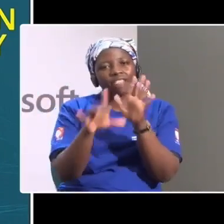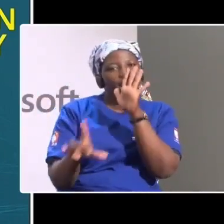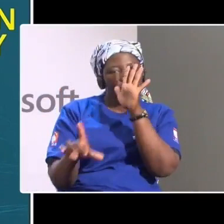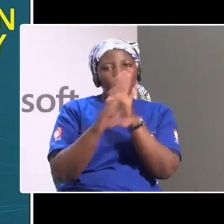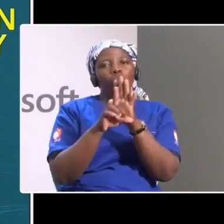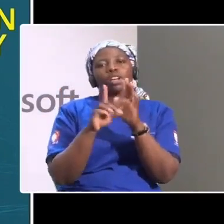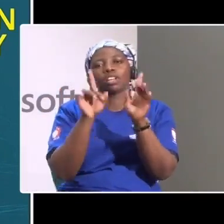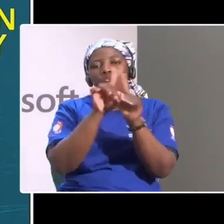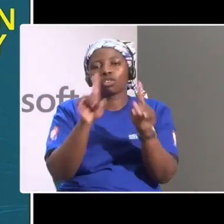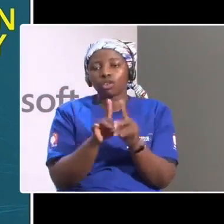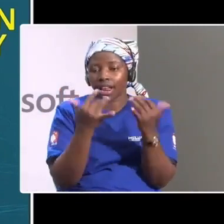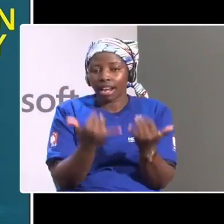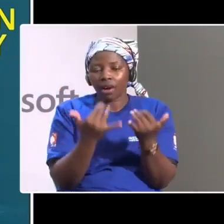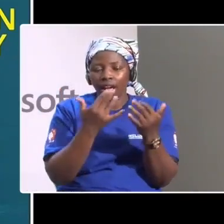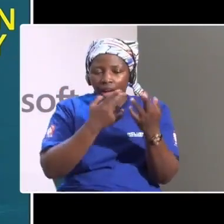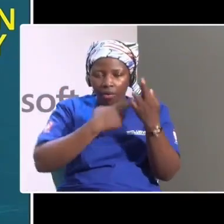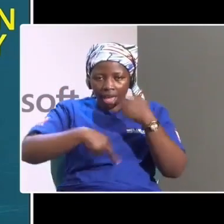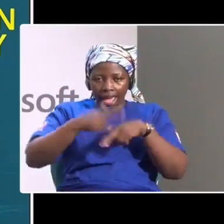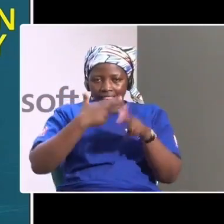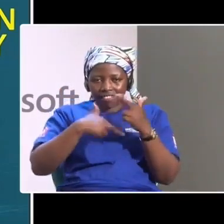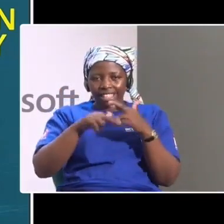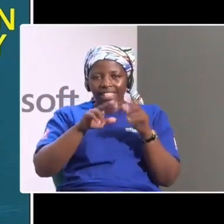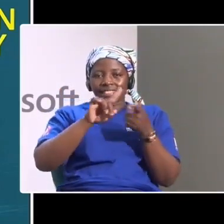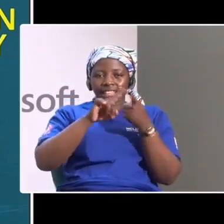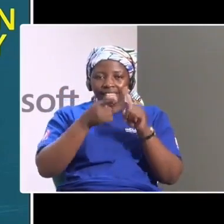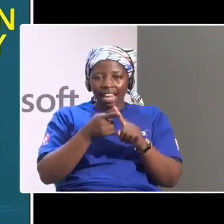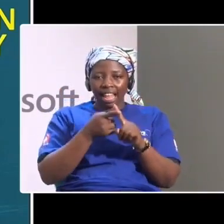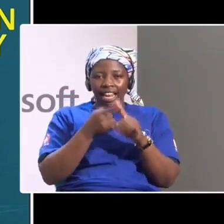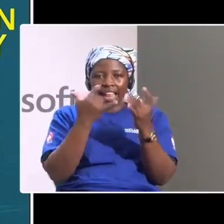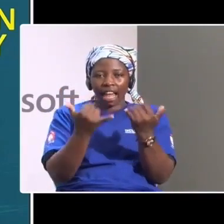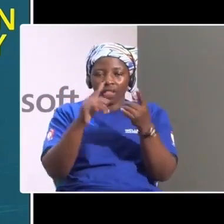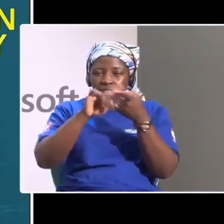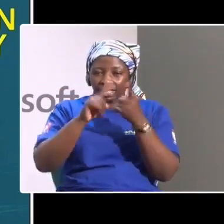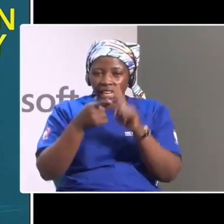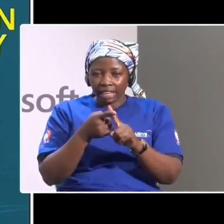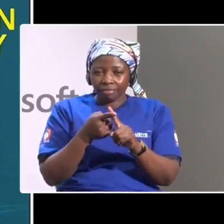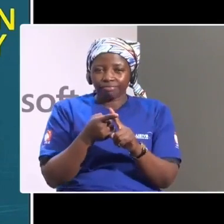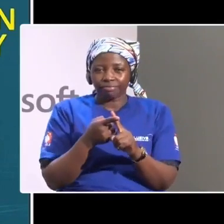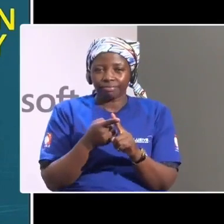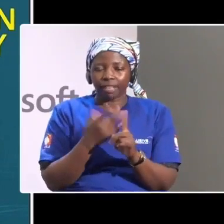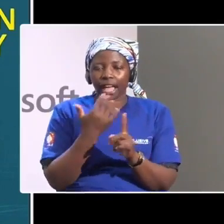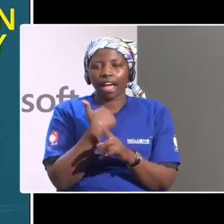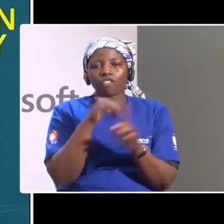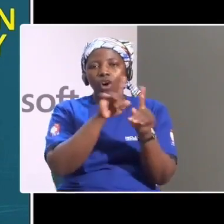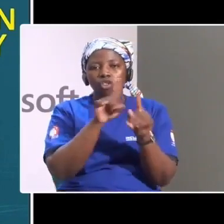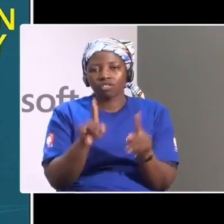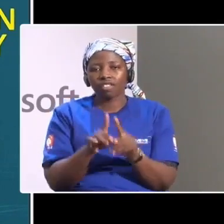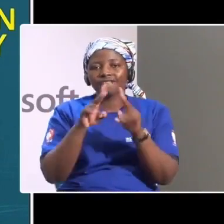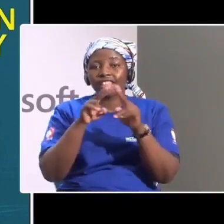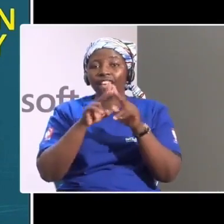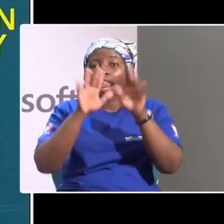framework, and now we are revising the standard. The standards have also a very